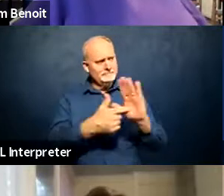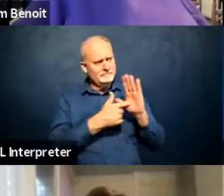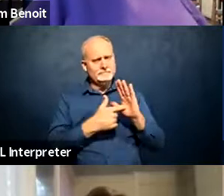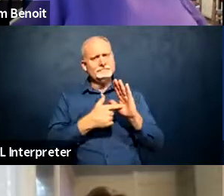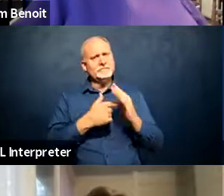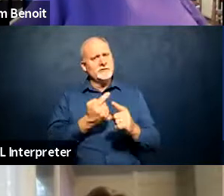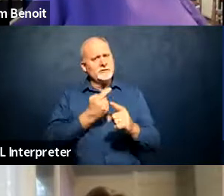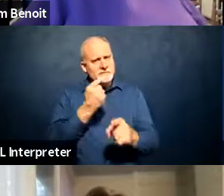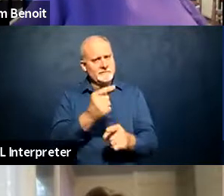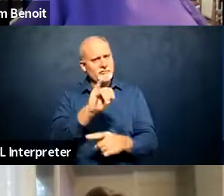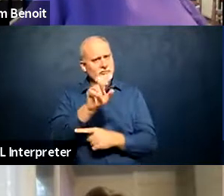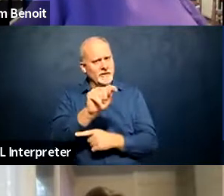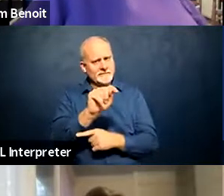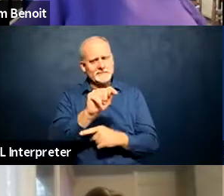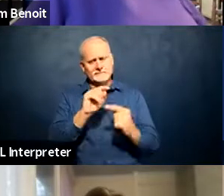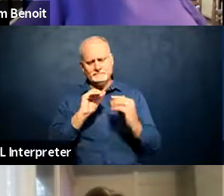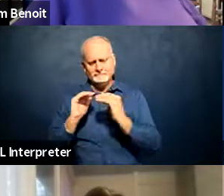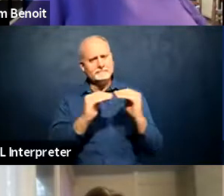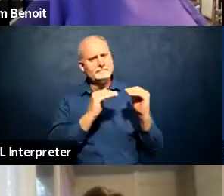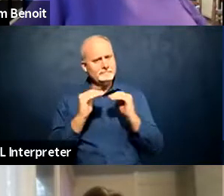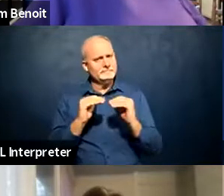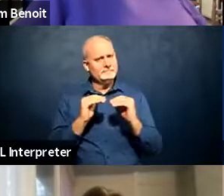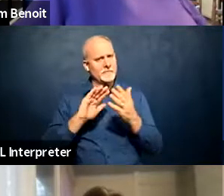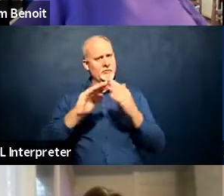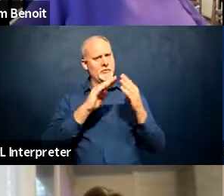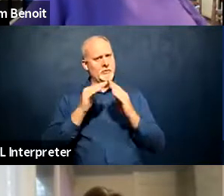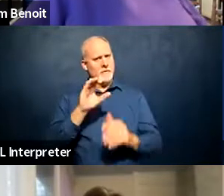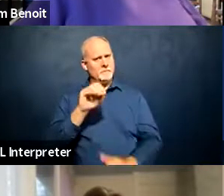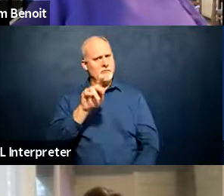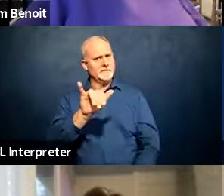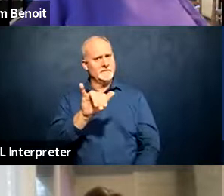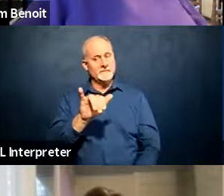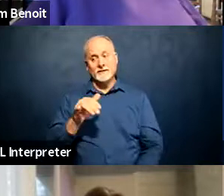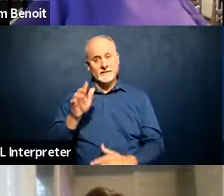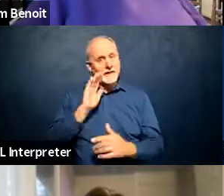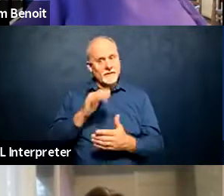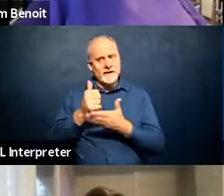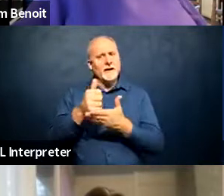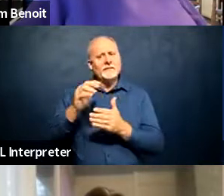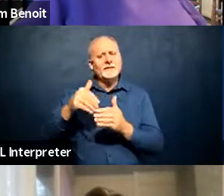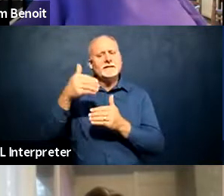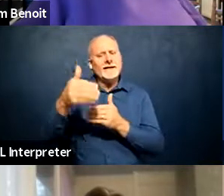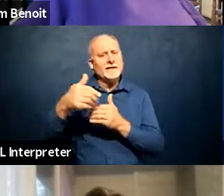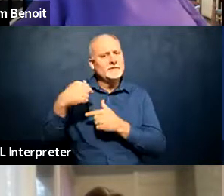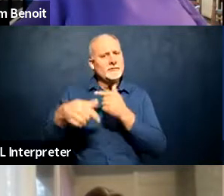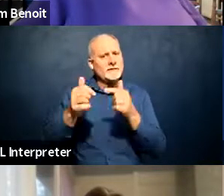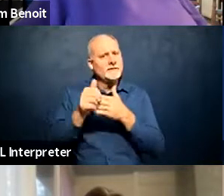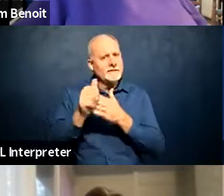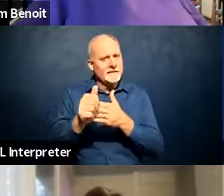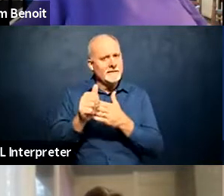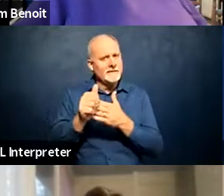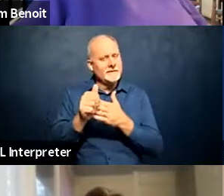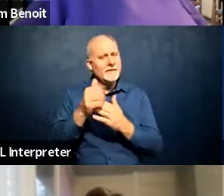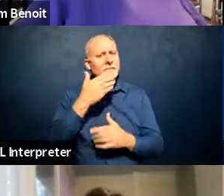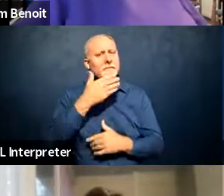inclusive, and equitable community that prepares the next generation to lead in a new and better world. Over the next